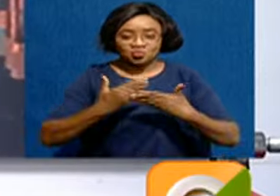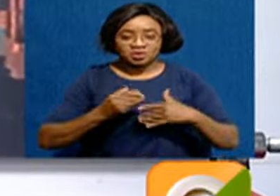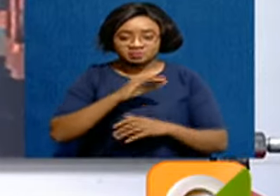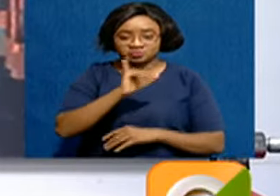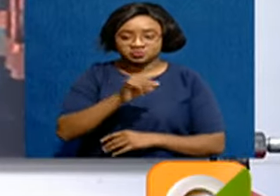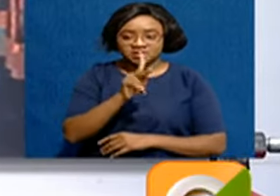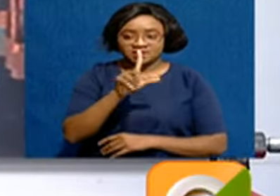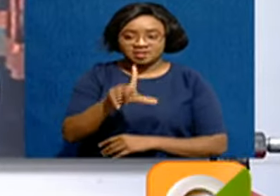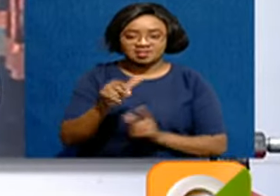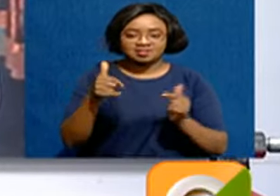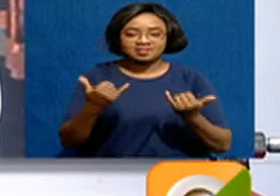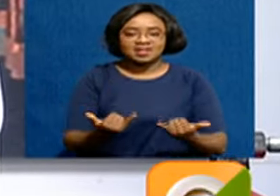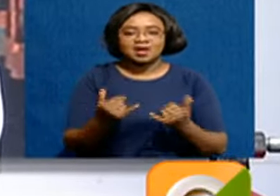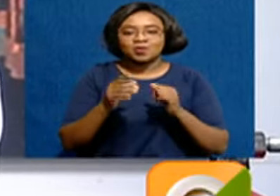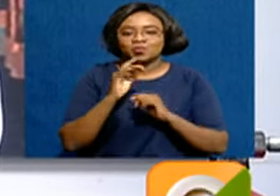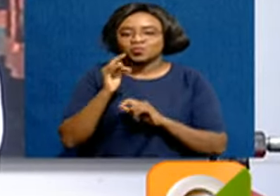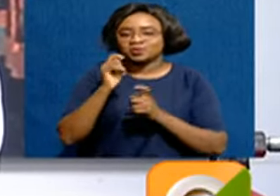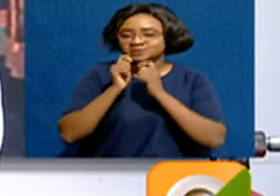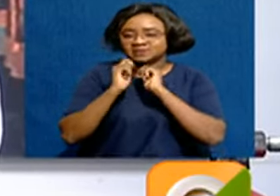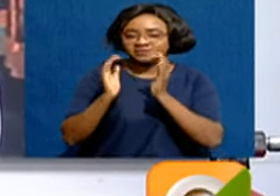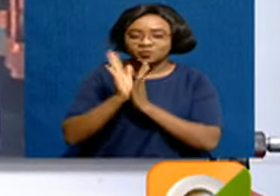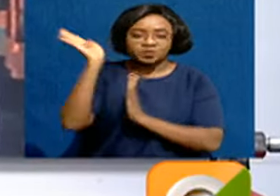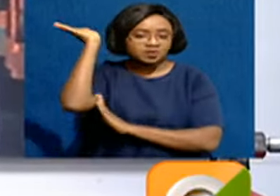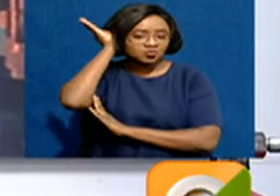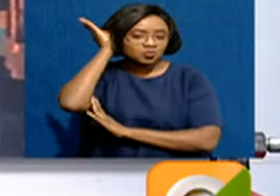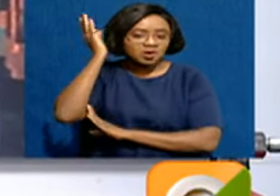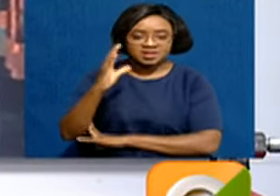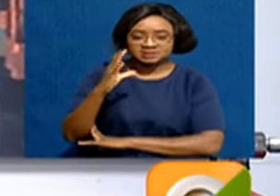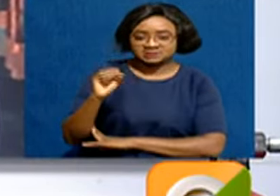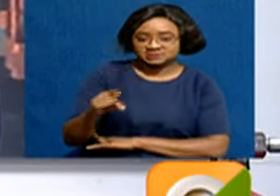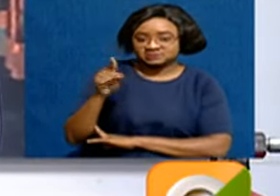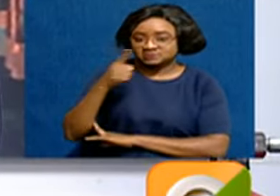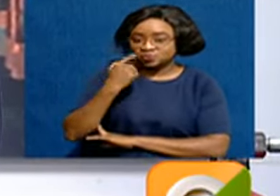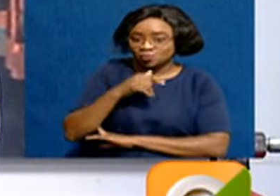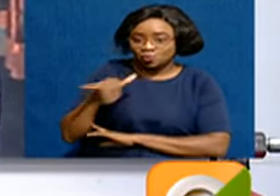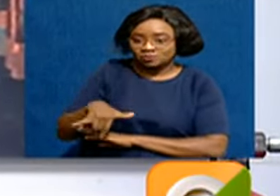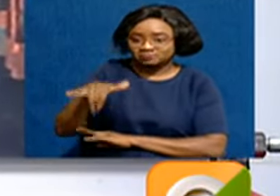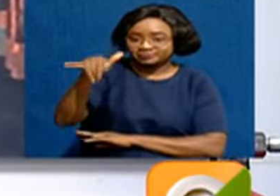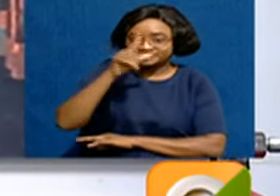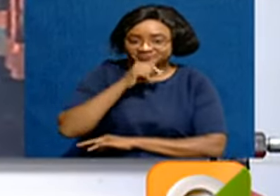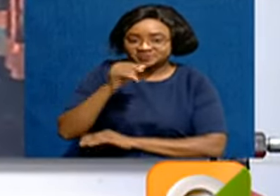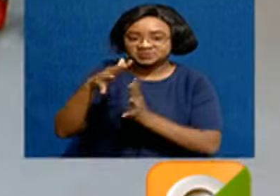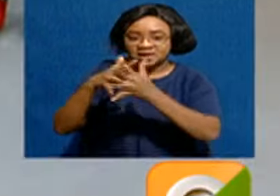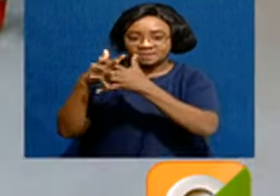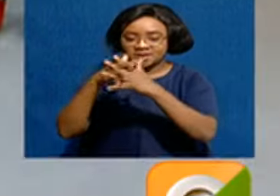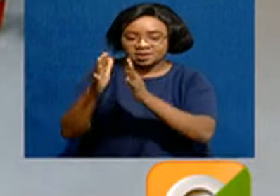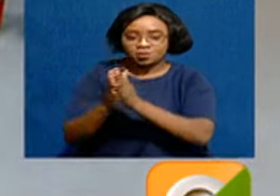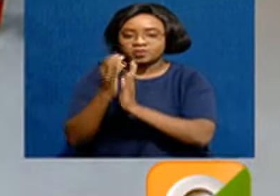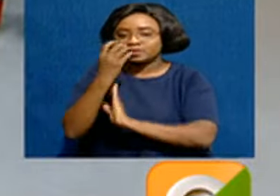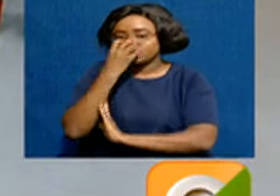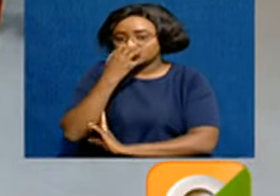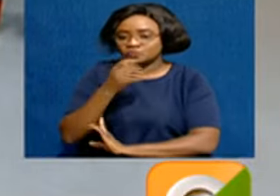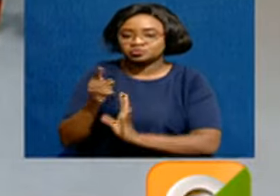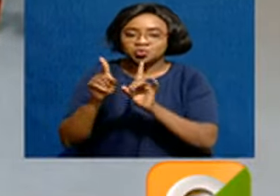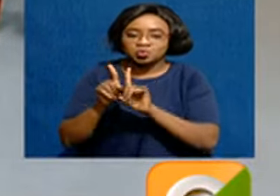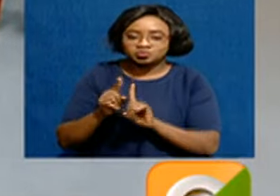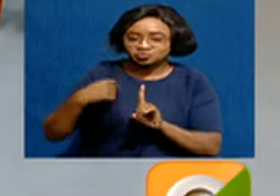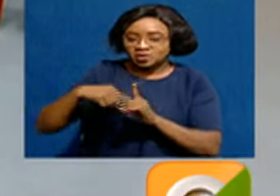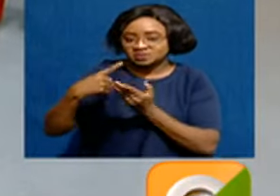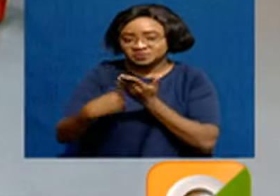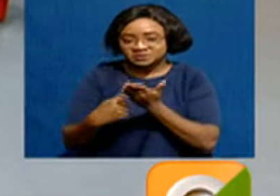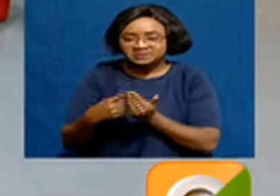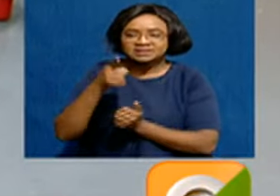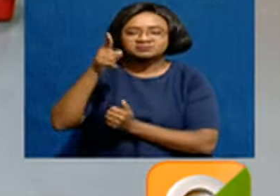Duale just back from a state visit accompanying the president to the United States of America. We've been talking about the goodies that